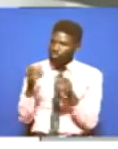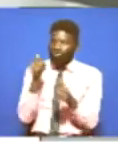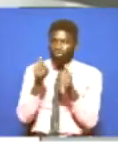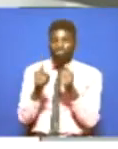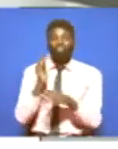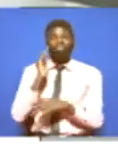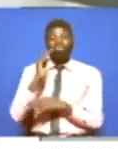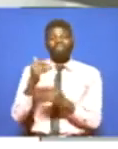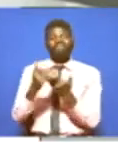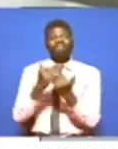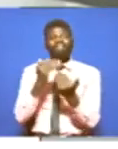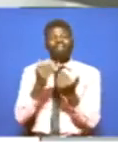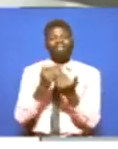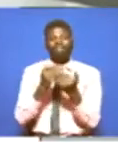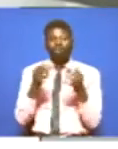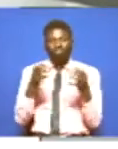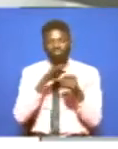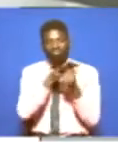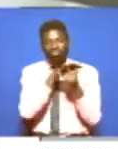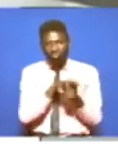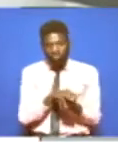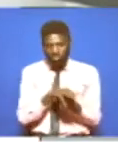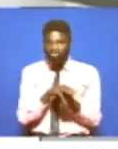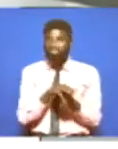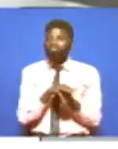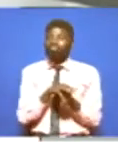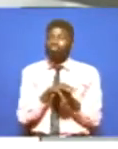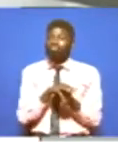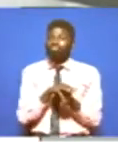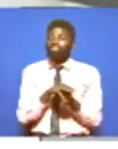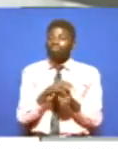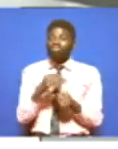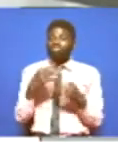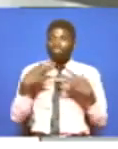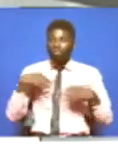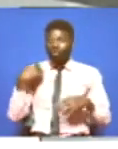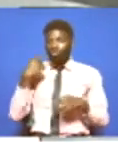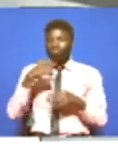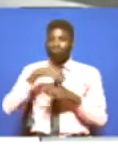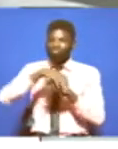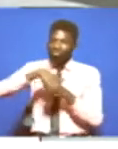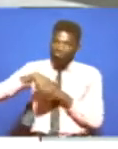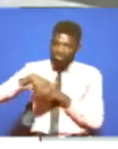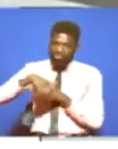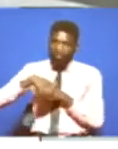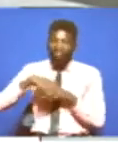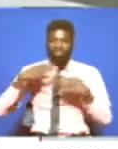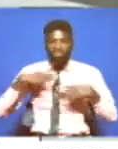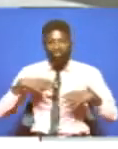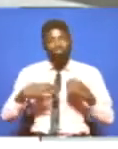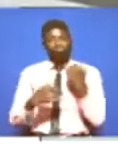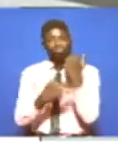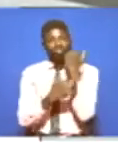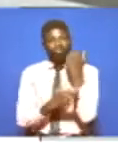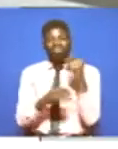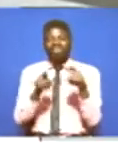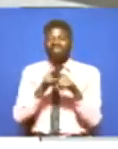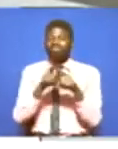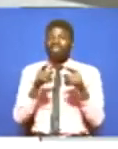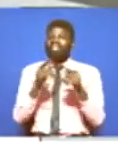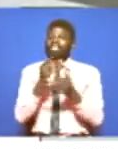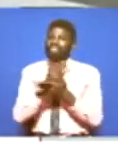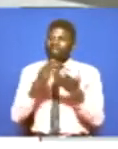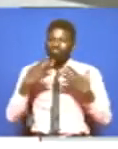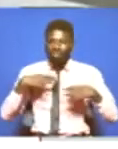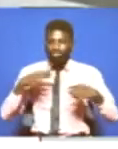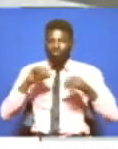after the marginalized, the excluded, the needy, and some of those in this society that